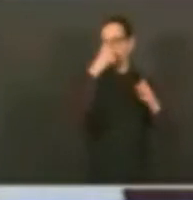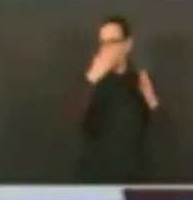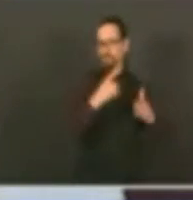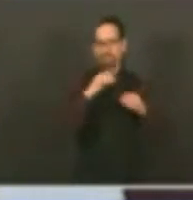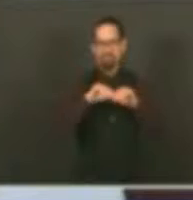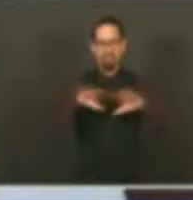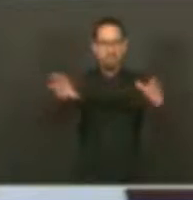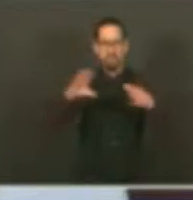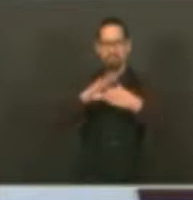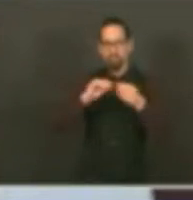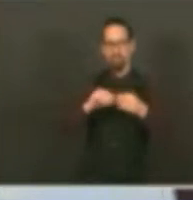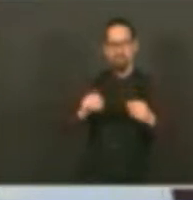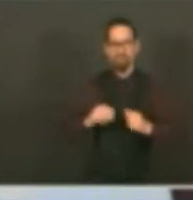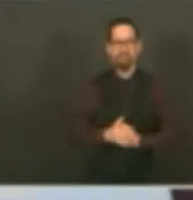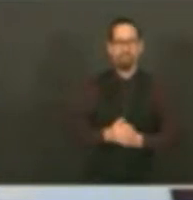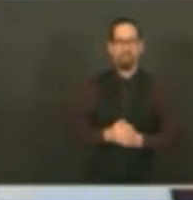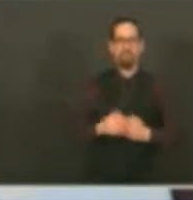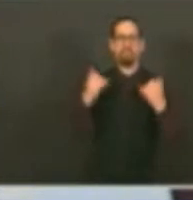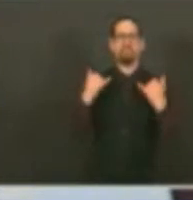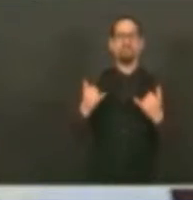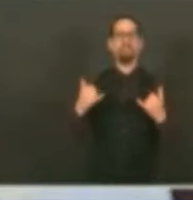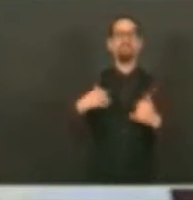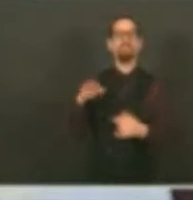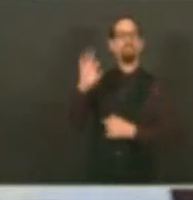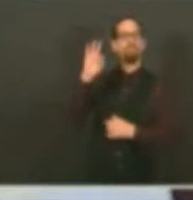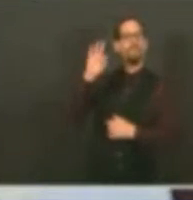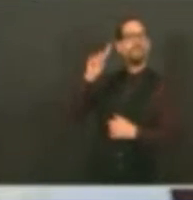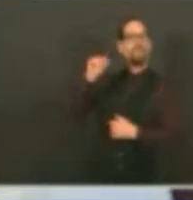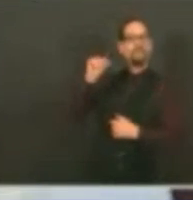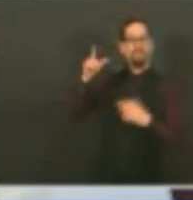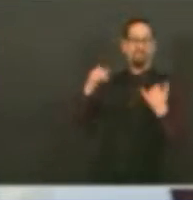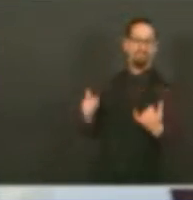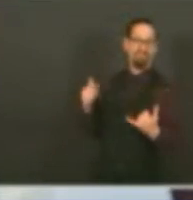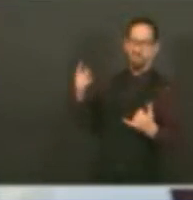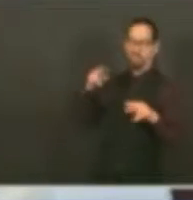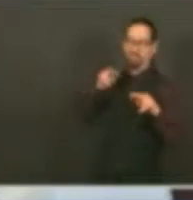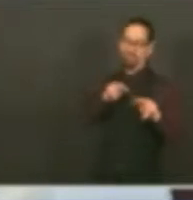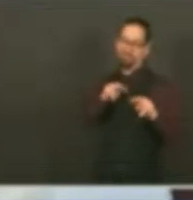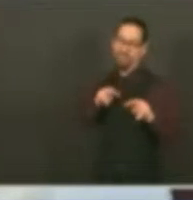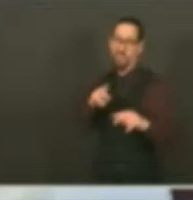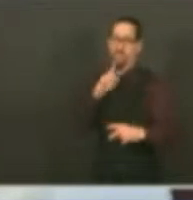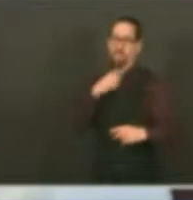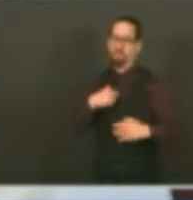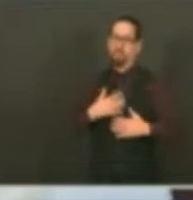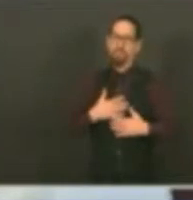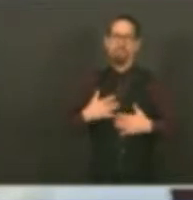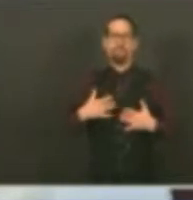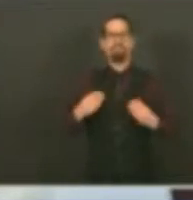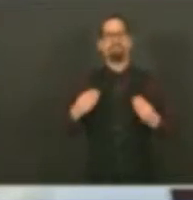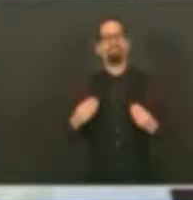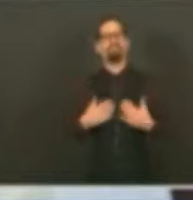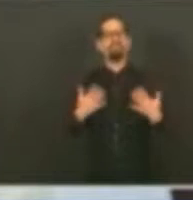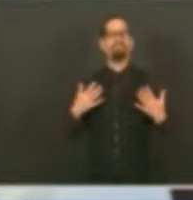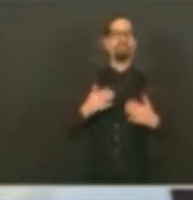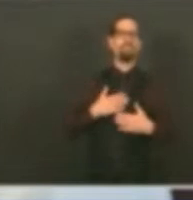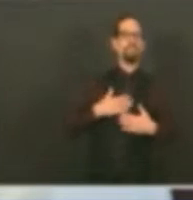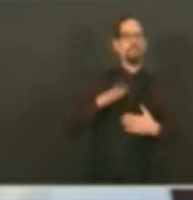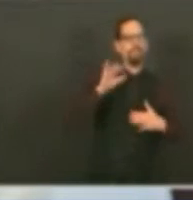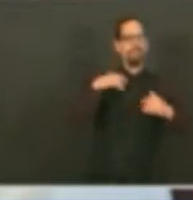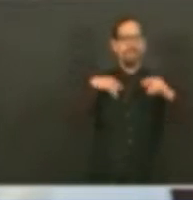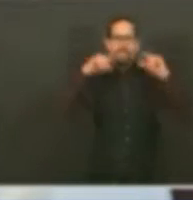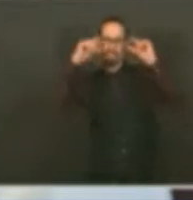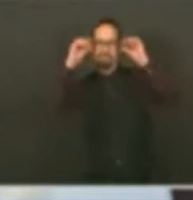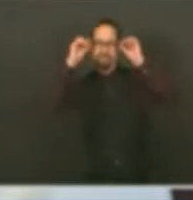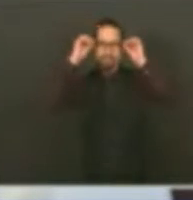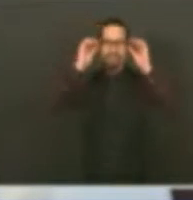to be evaluating the science and the data, I was inspired to pull out the spectacles so that we can be ready. Rhode